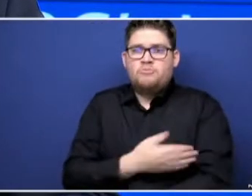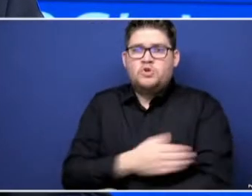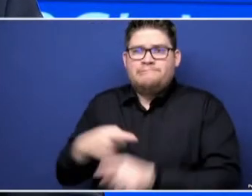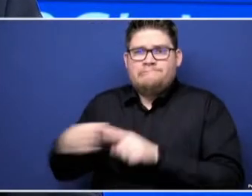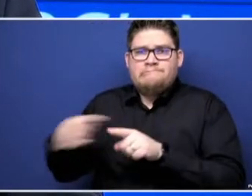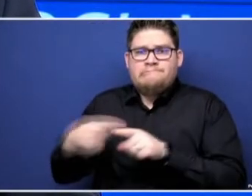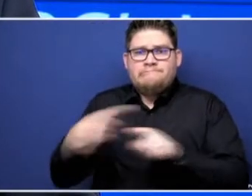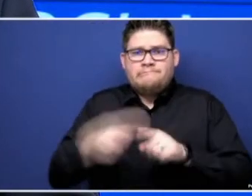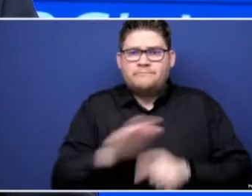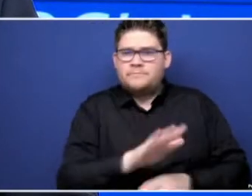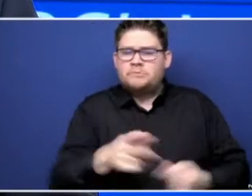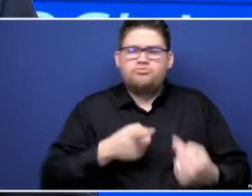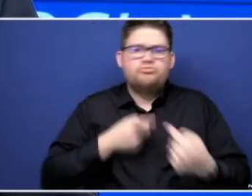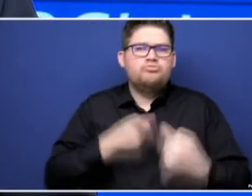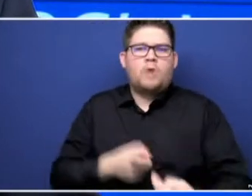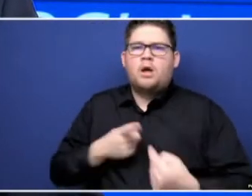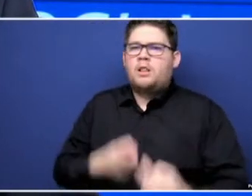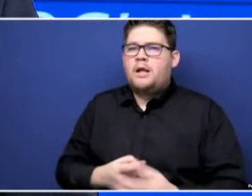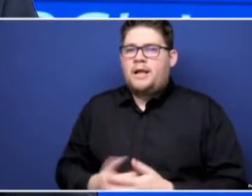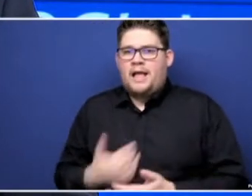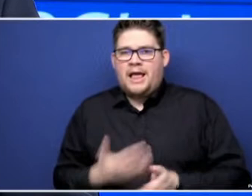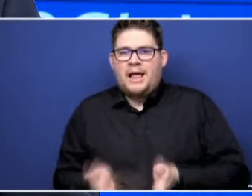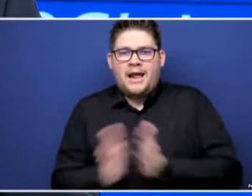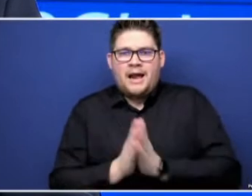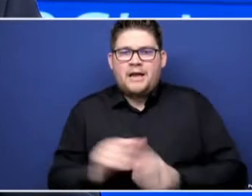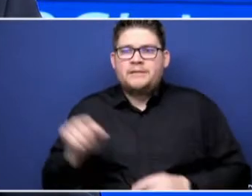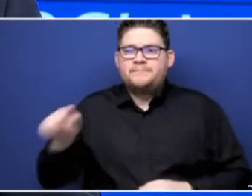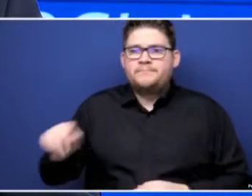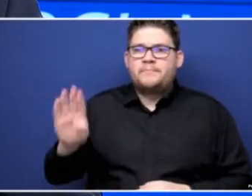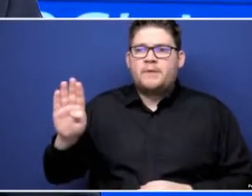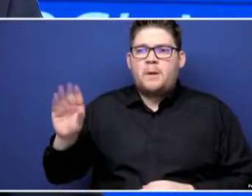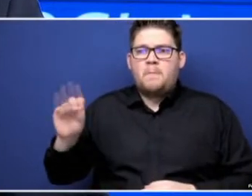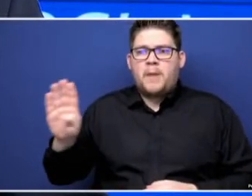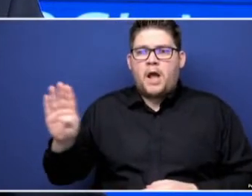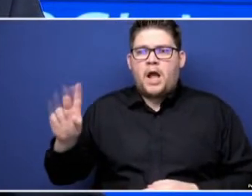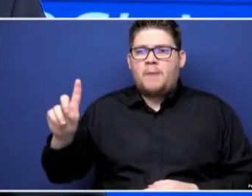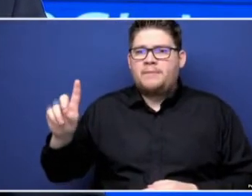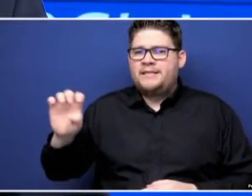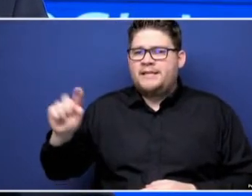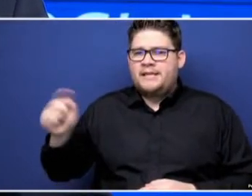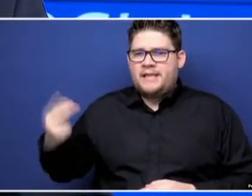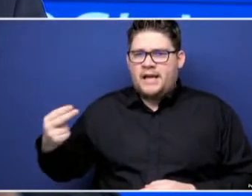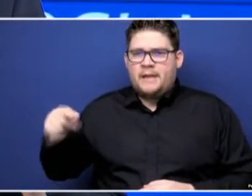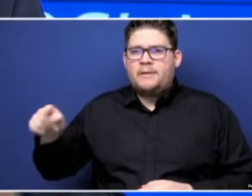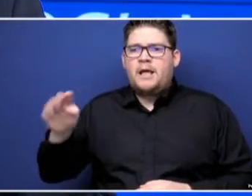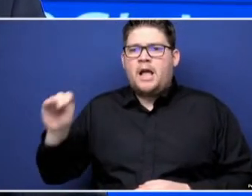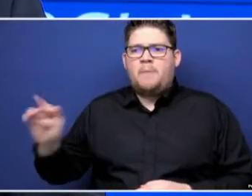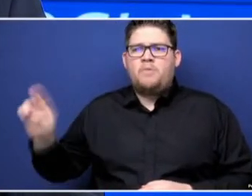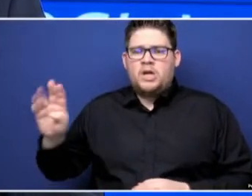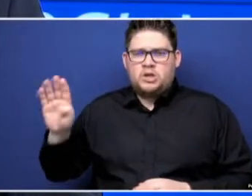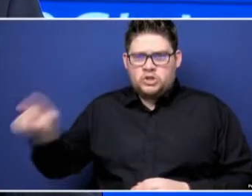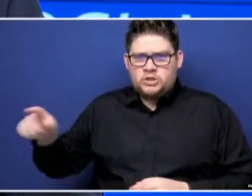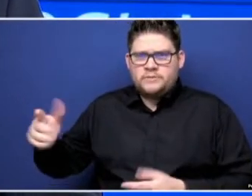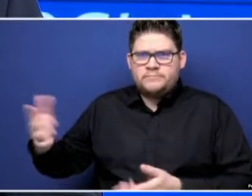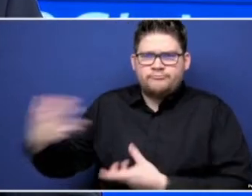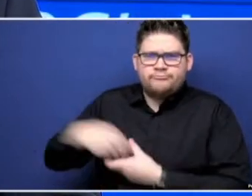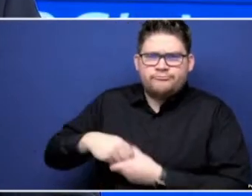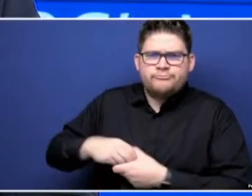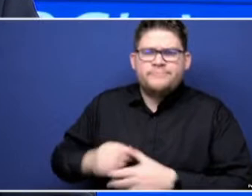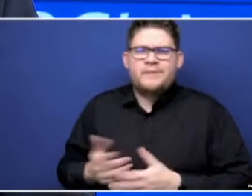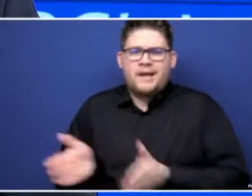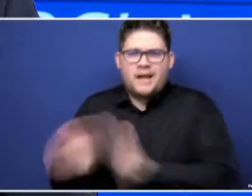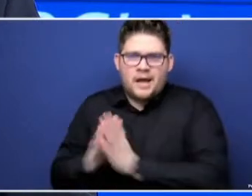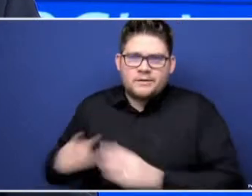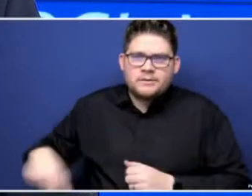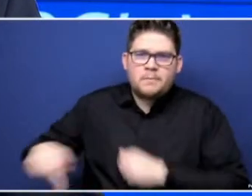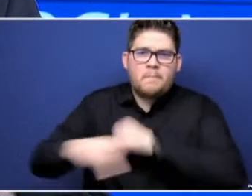We are supporting the industries by backstopping some of the salaries. Many of them are offering up their employees with full